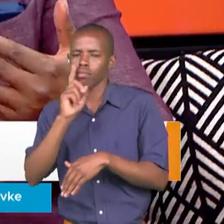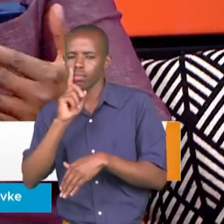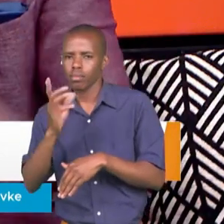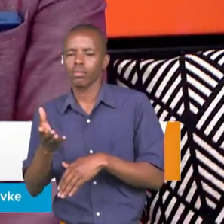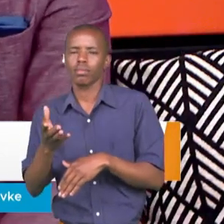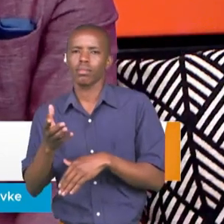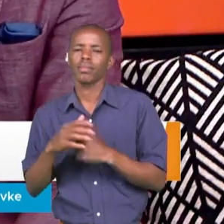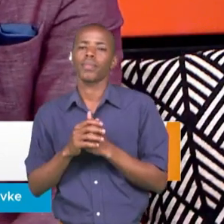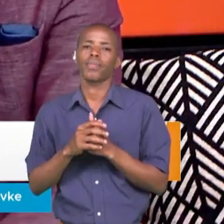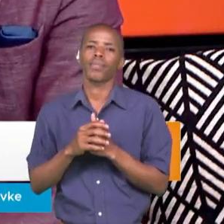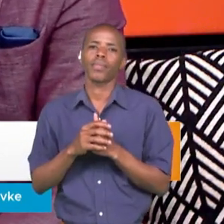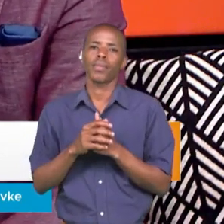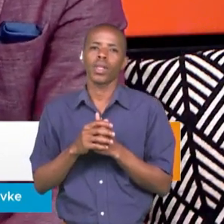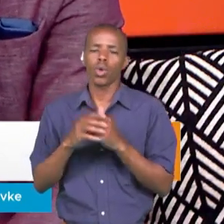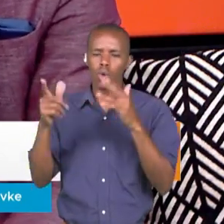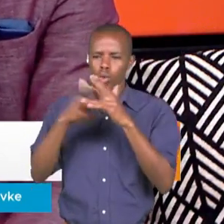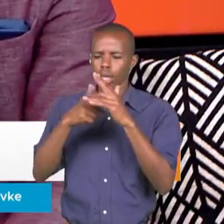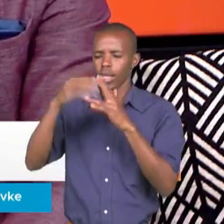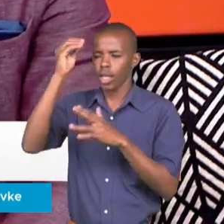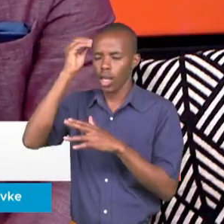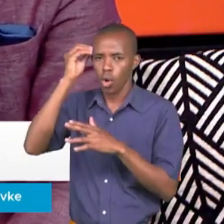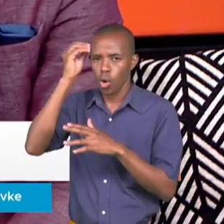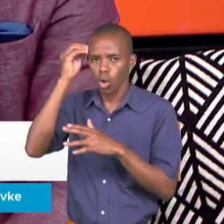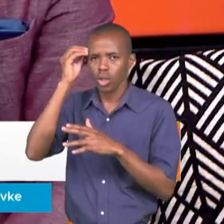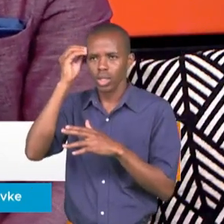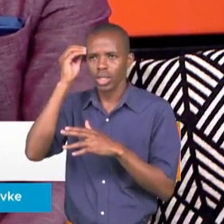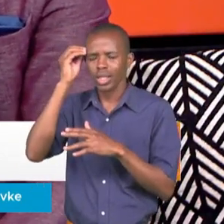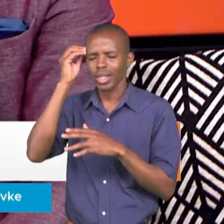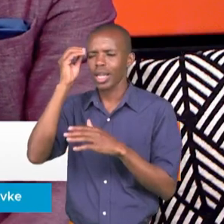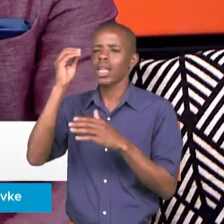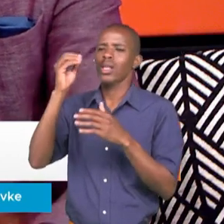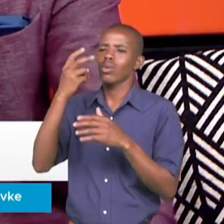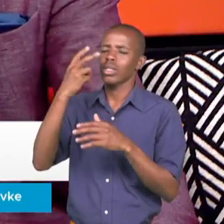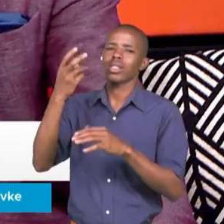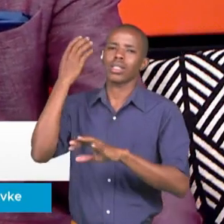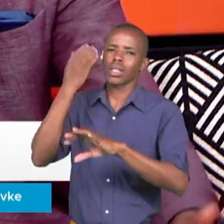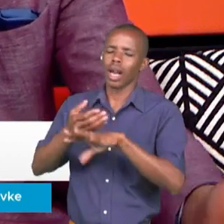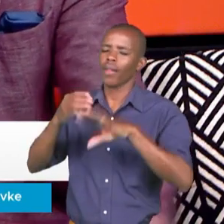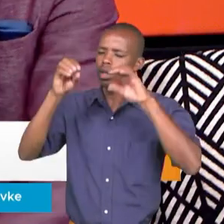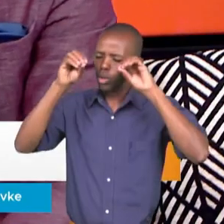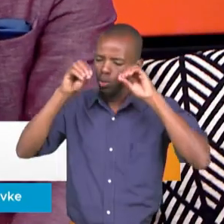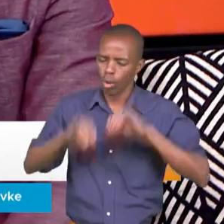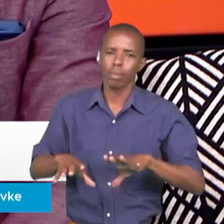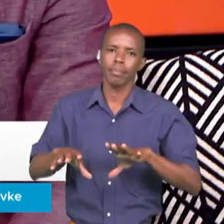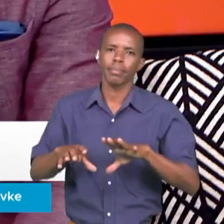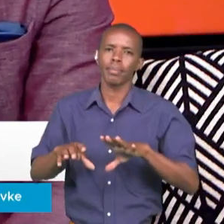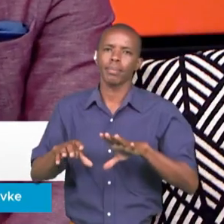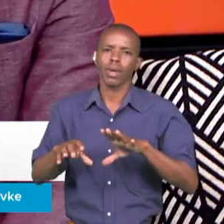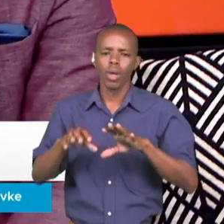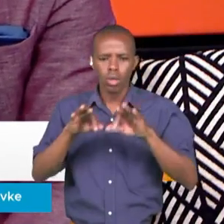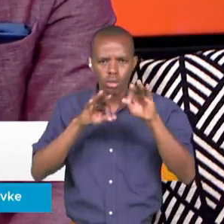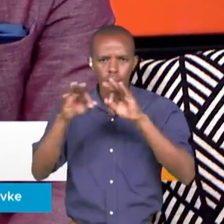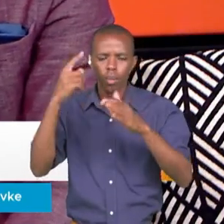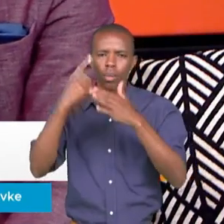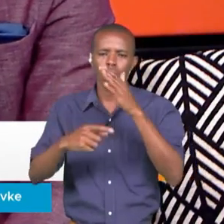in, starts the course, and it proves to be very difficult. Yeah, then they drop along the way. Yeah. So what can you tell us